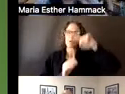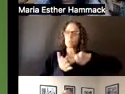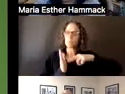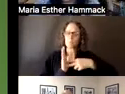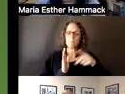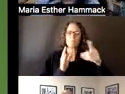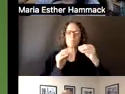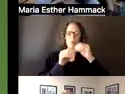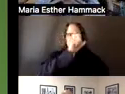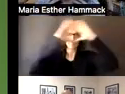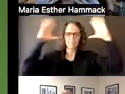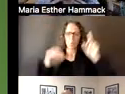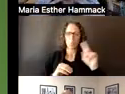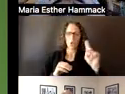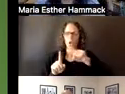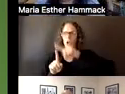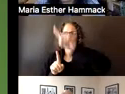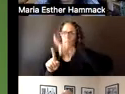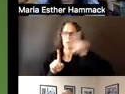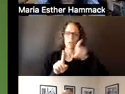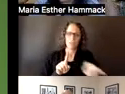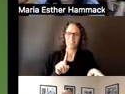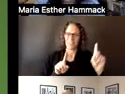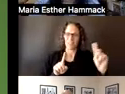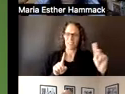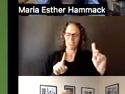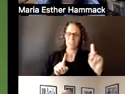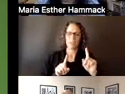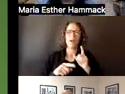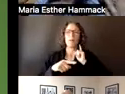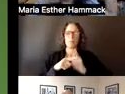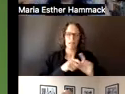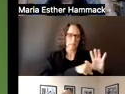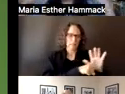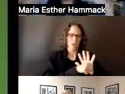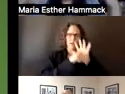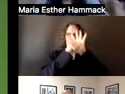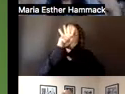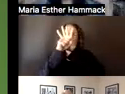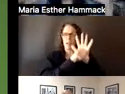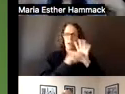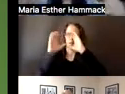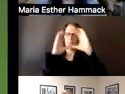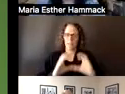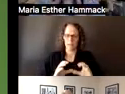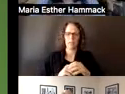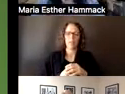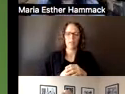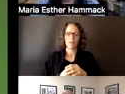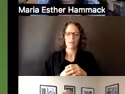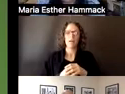a visual of some of the geographies that I'm going to be highlighting throughout the talk so that you can situate those